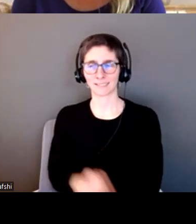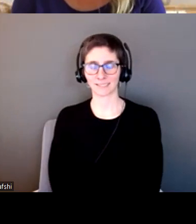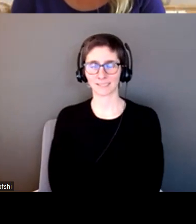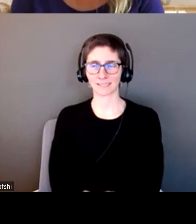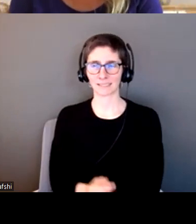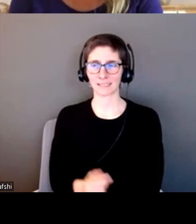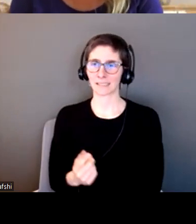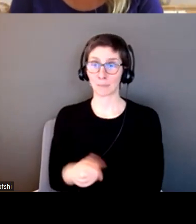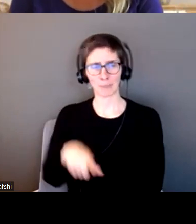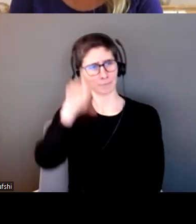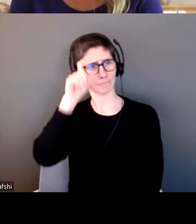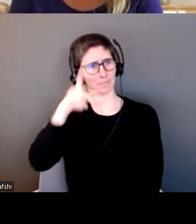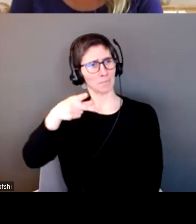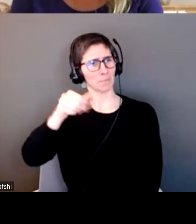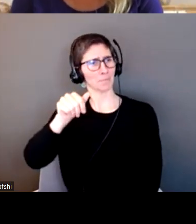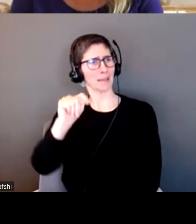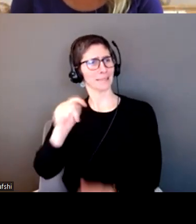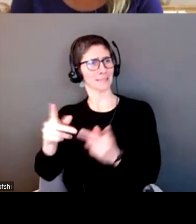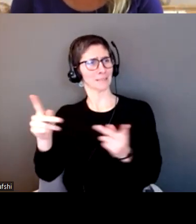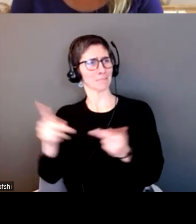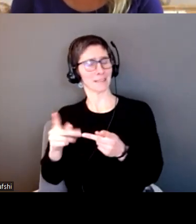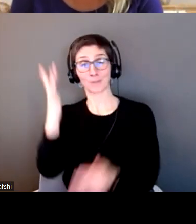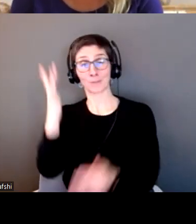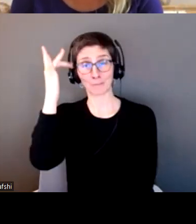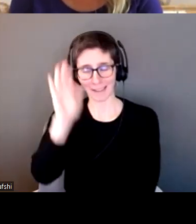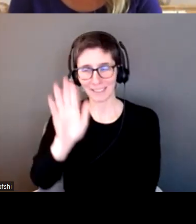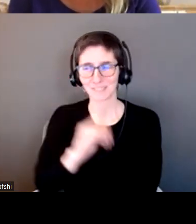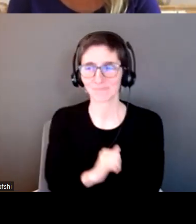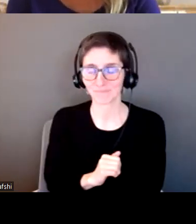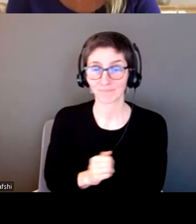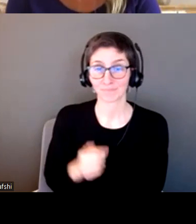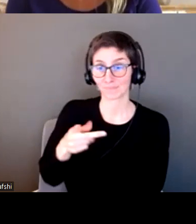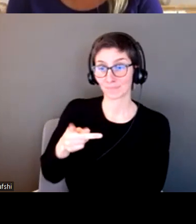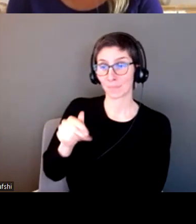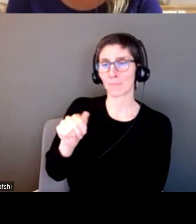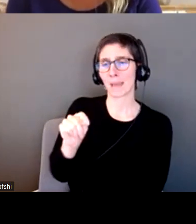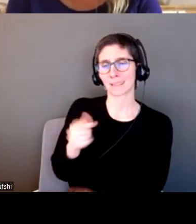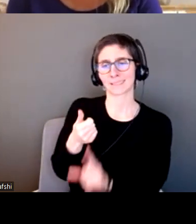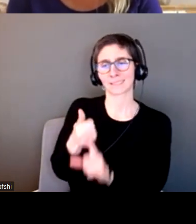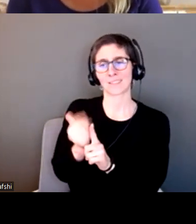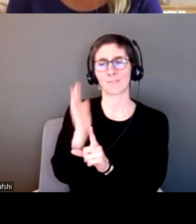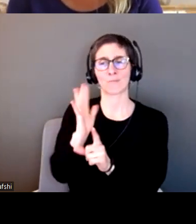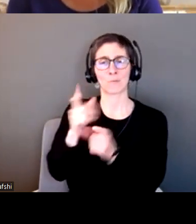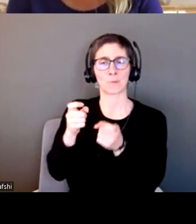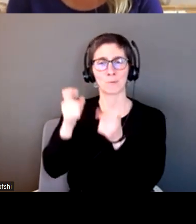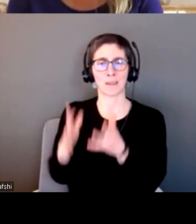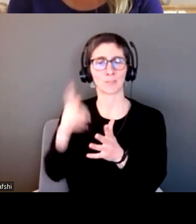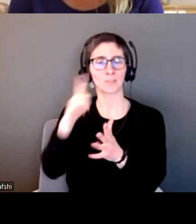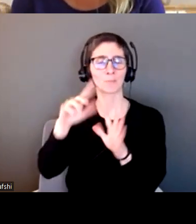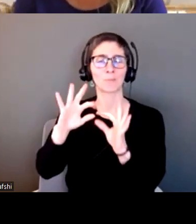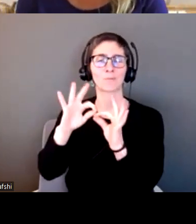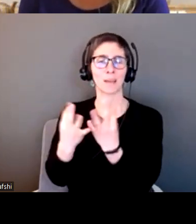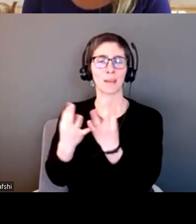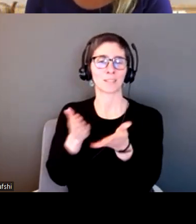So Pat's Place is named after a former manager at Family Service Toronto, who